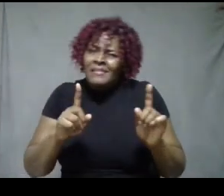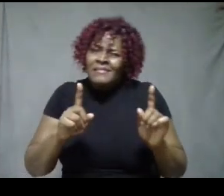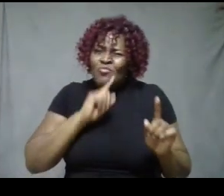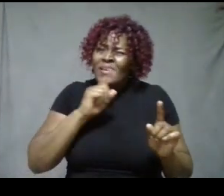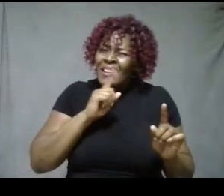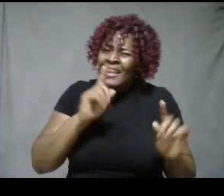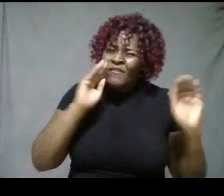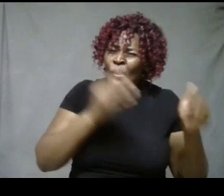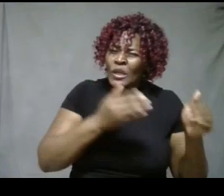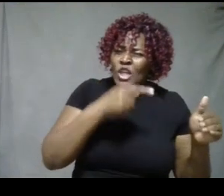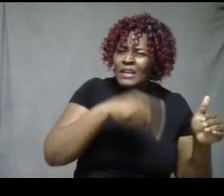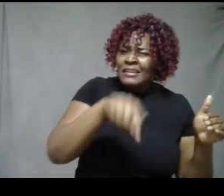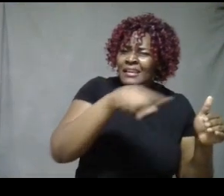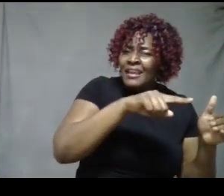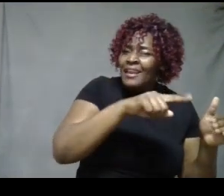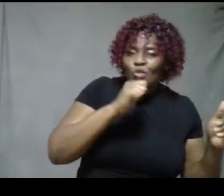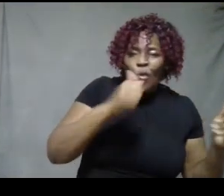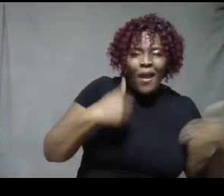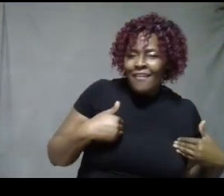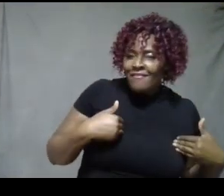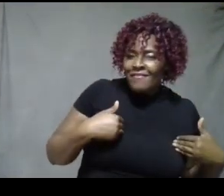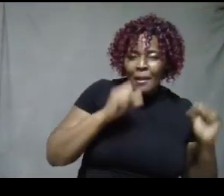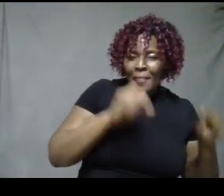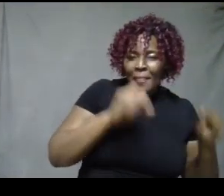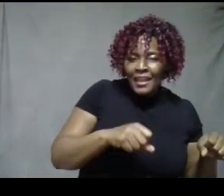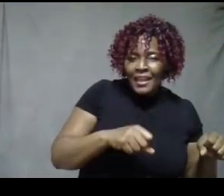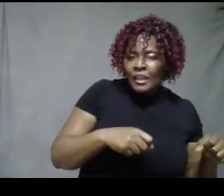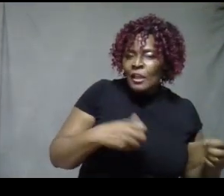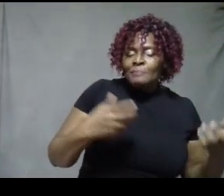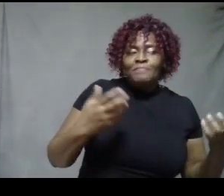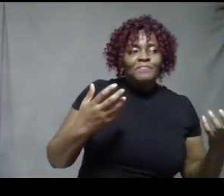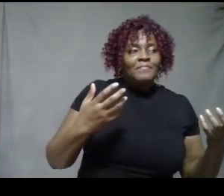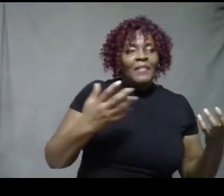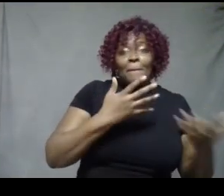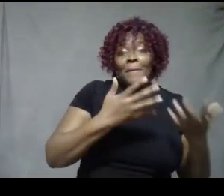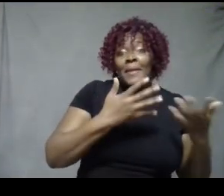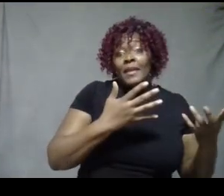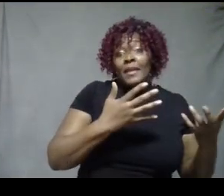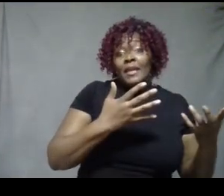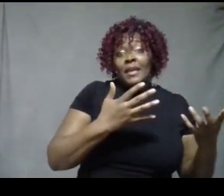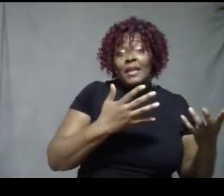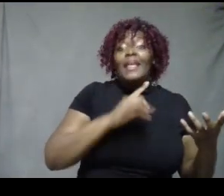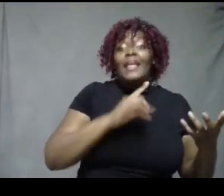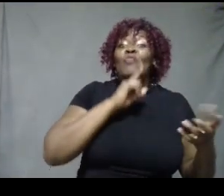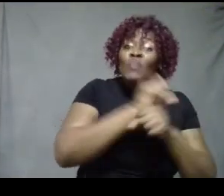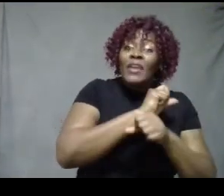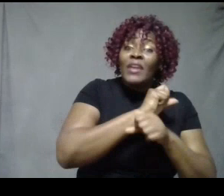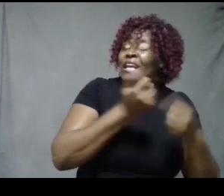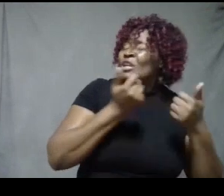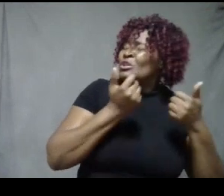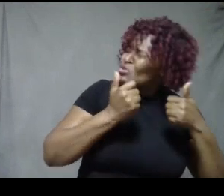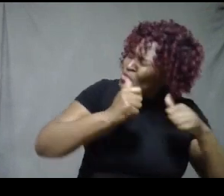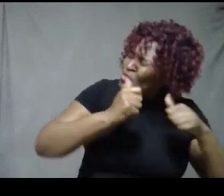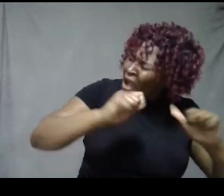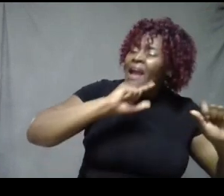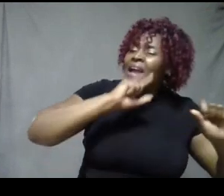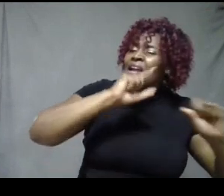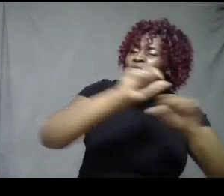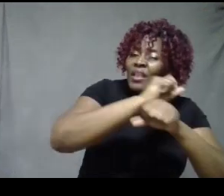those individuals that don't have that ability, and those individuals that made a genuine effort at one point in the